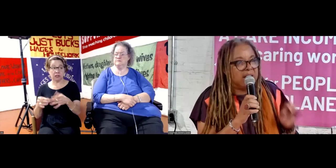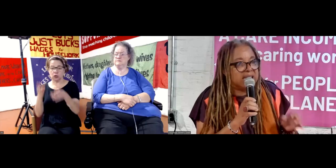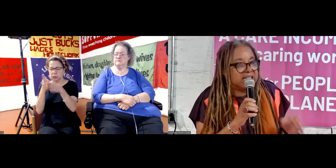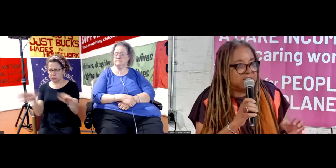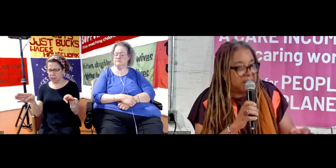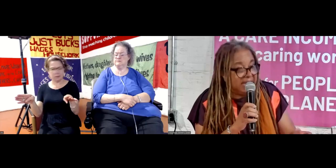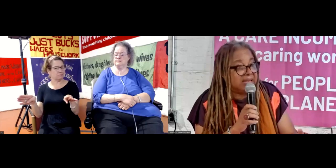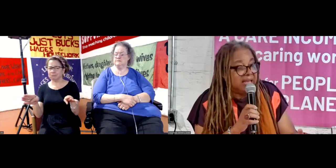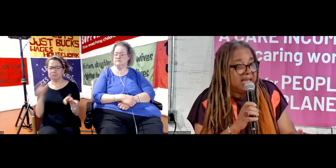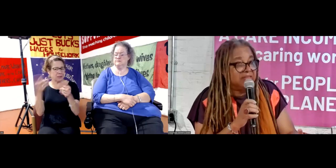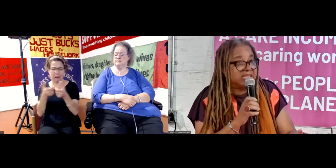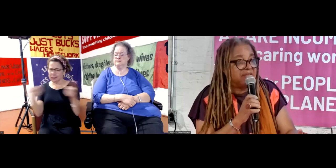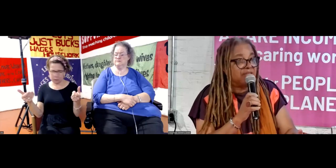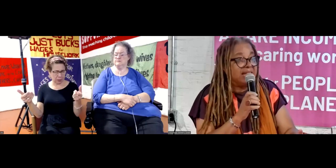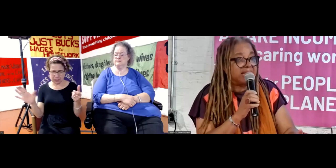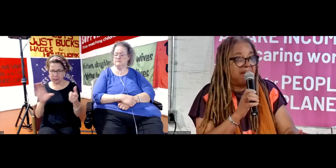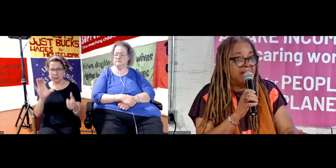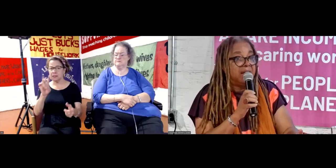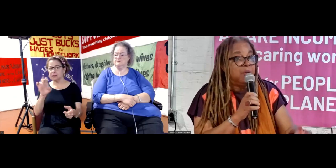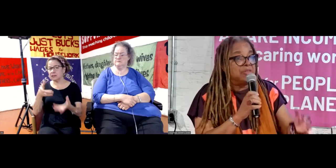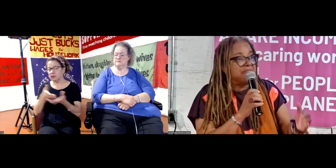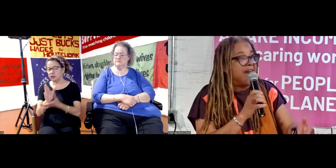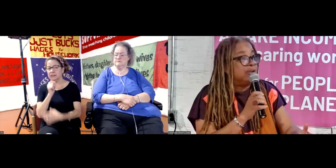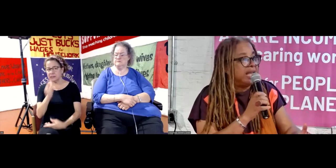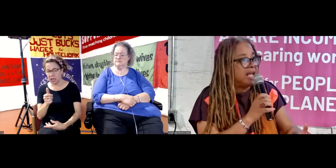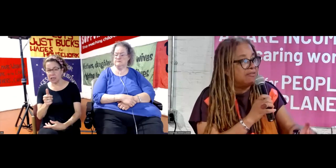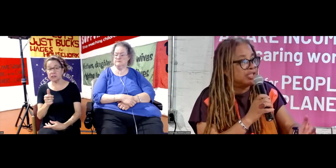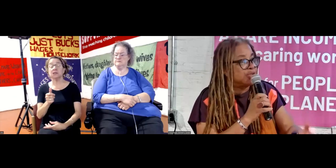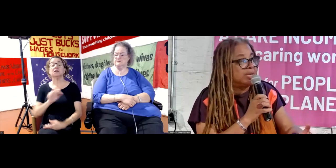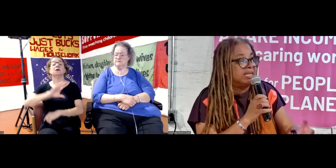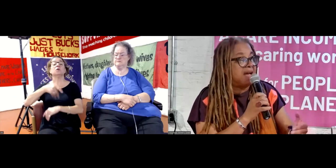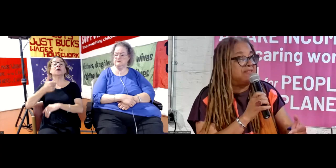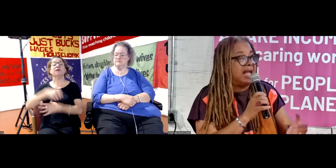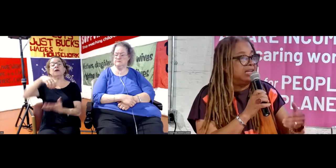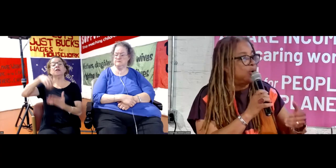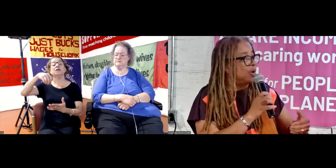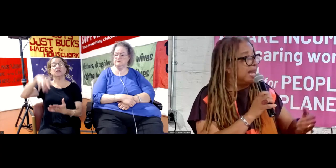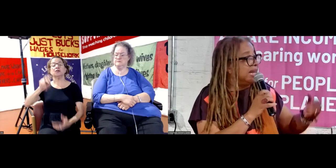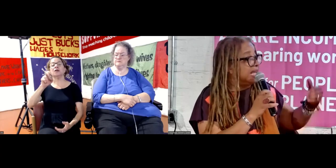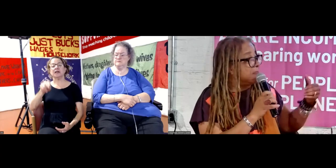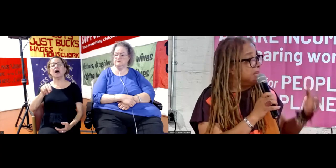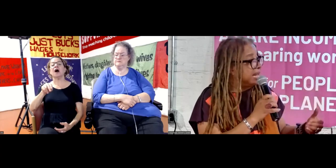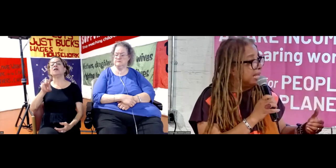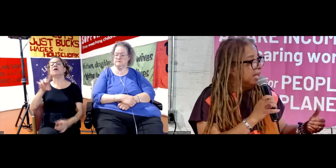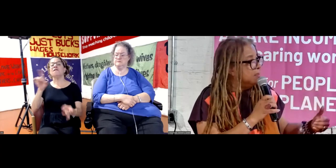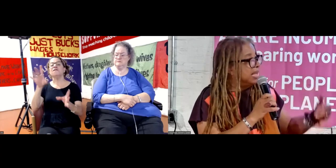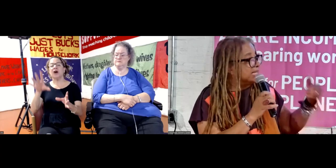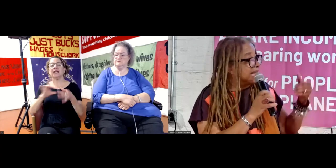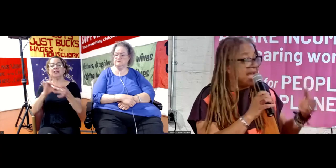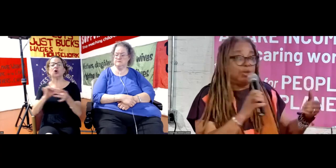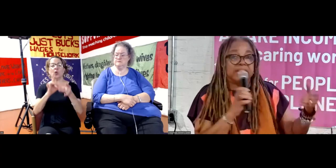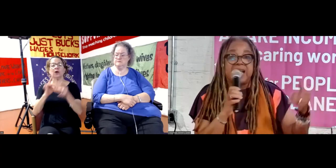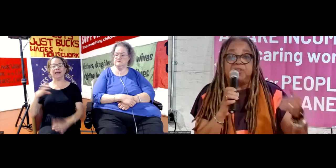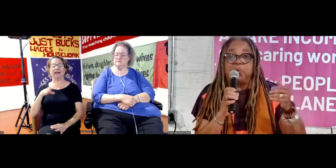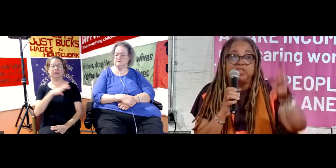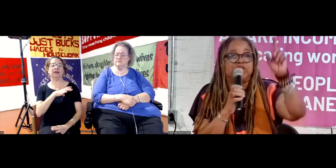really wasn't a split in the civil rights era, with the founding of the Student Nonviolent Coordinating Committee. Because